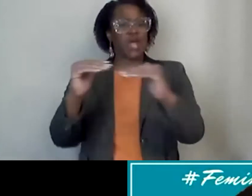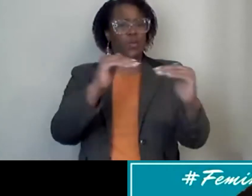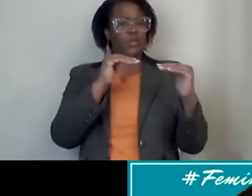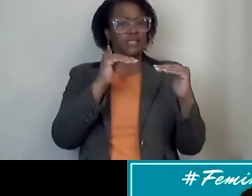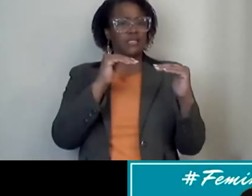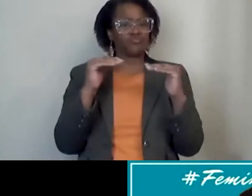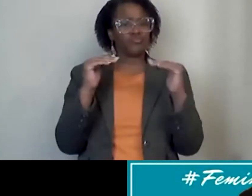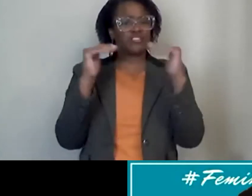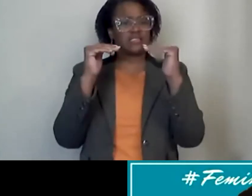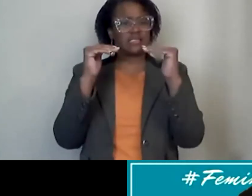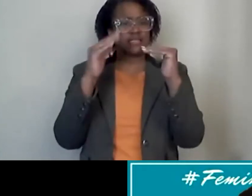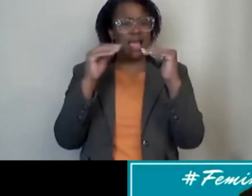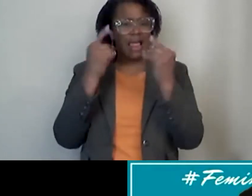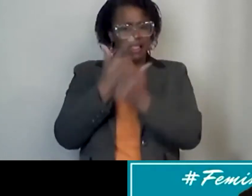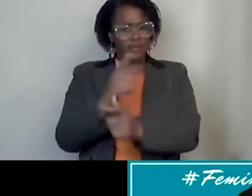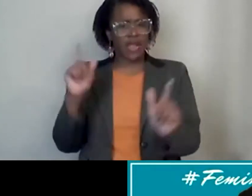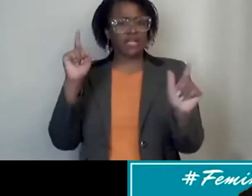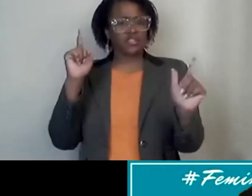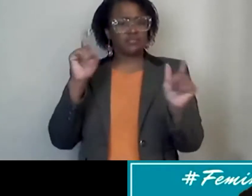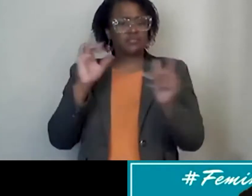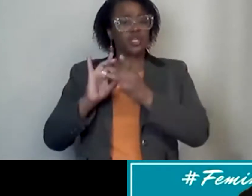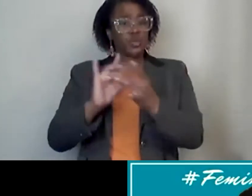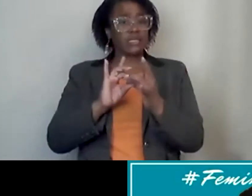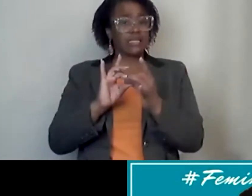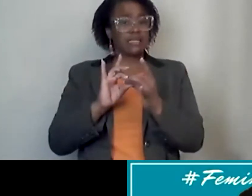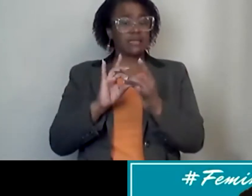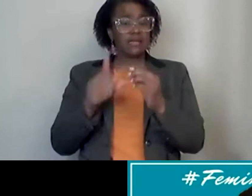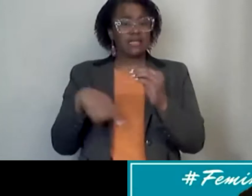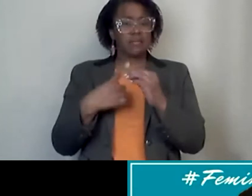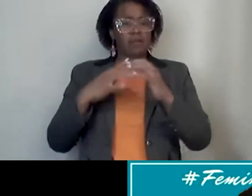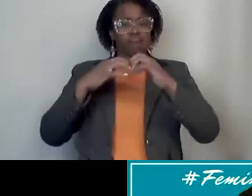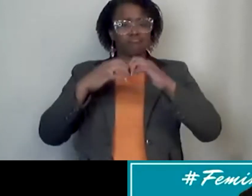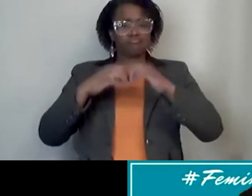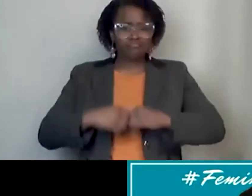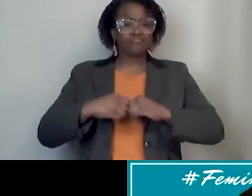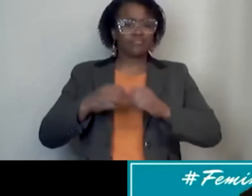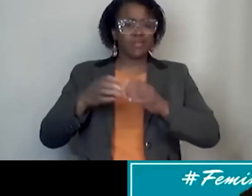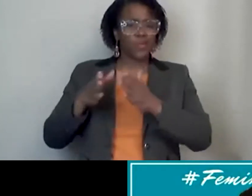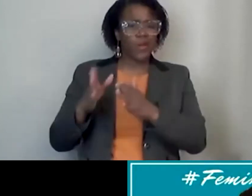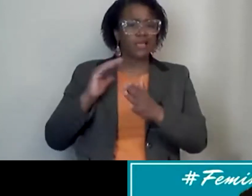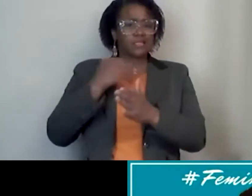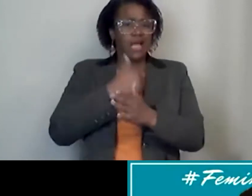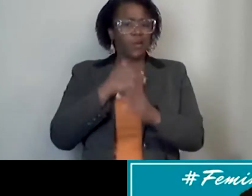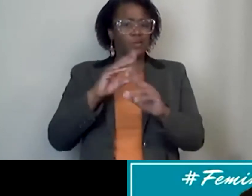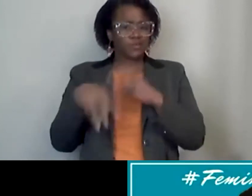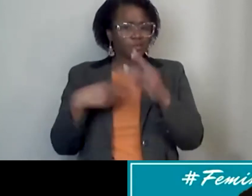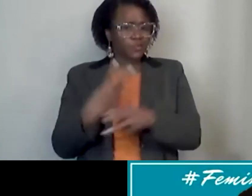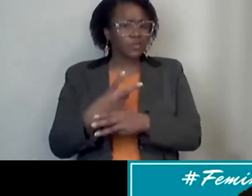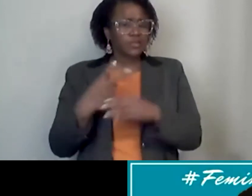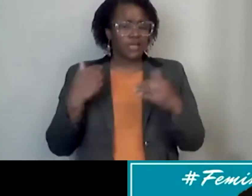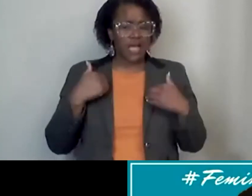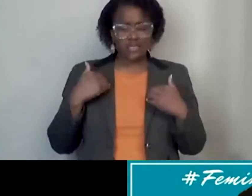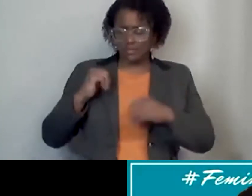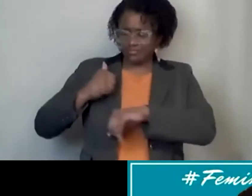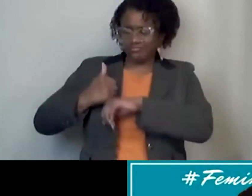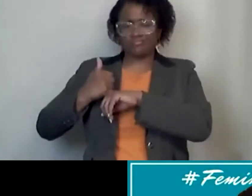justice, of liberation, of unity. It is about dismantling the ways in which our society has been